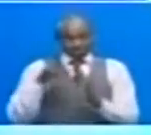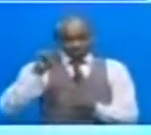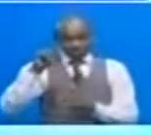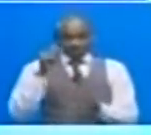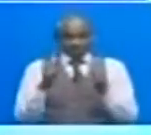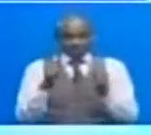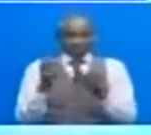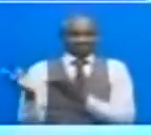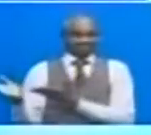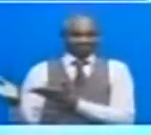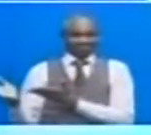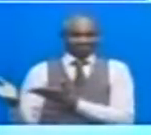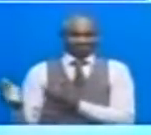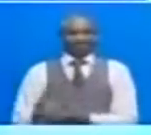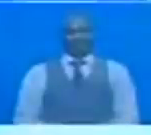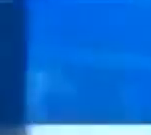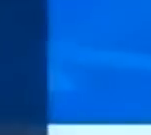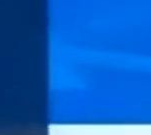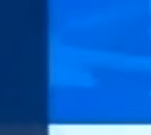day.